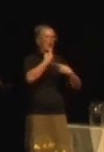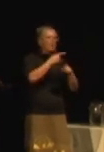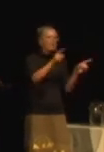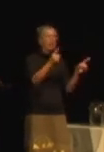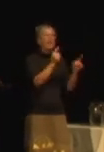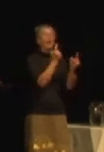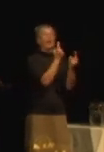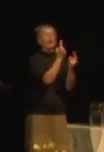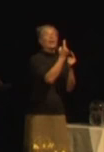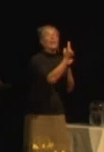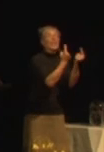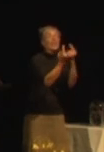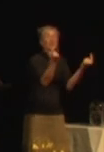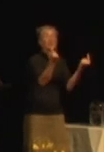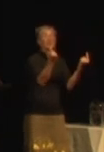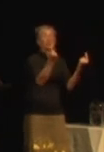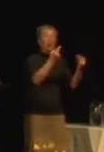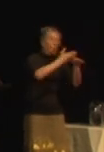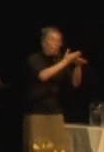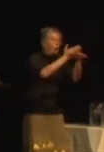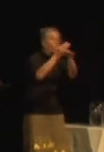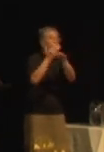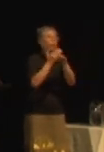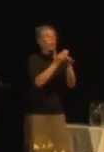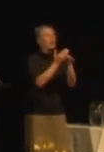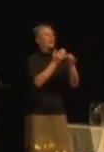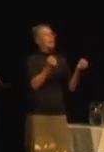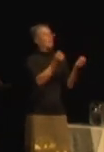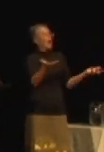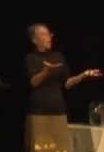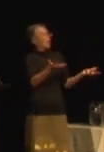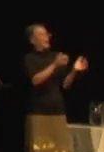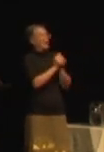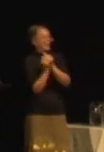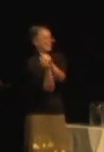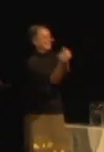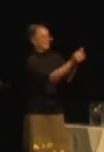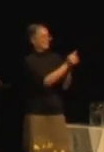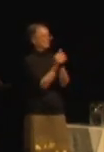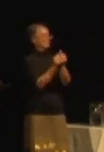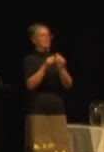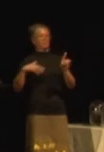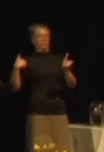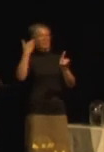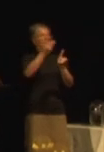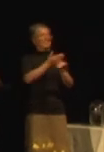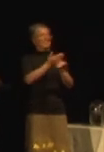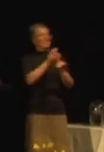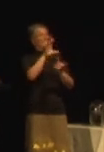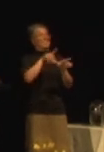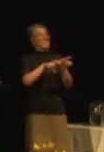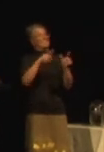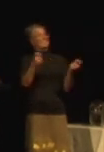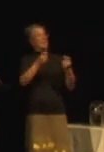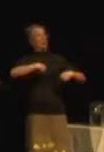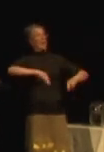of us working together. Because, if anything, DigitalNZ's 10th birthday is not really a celebration of us, it's a celebration of you.